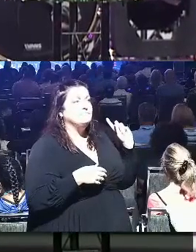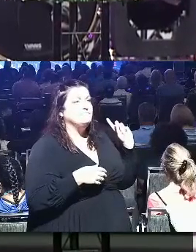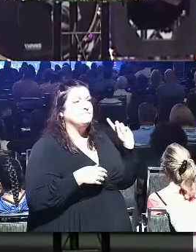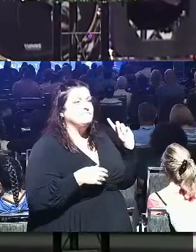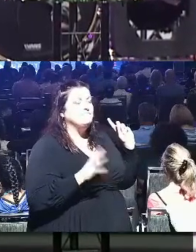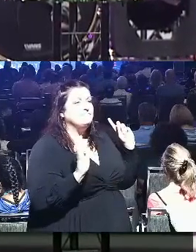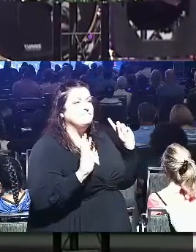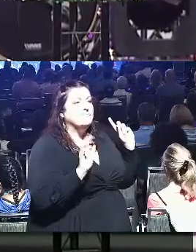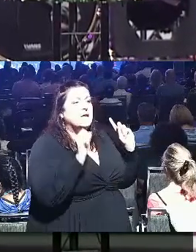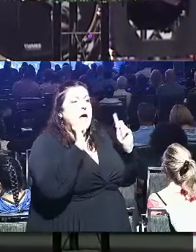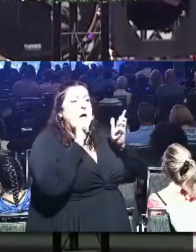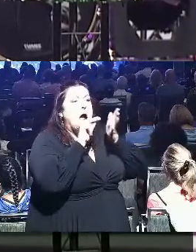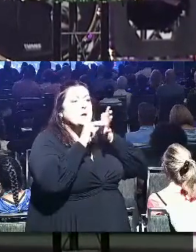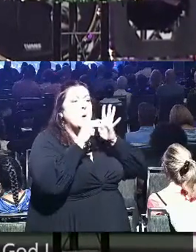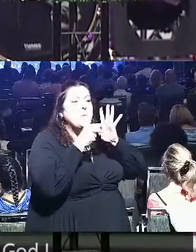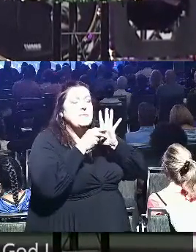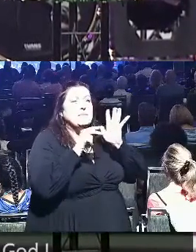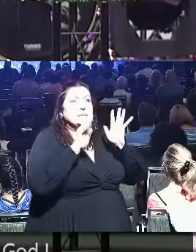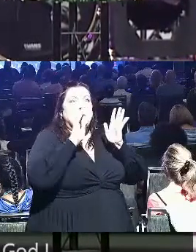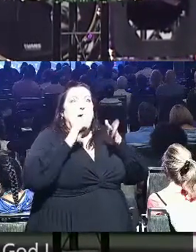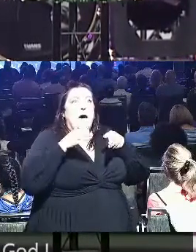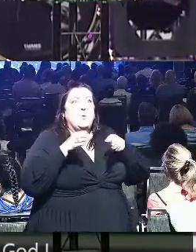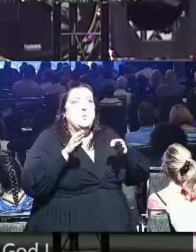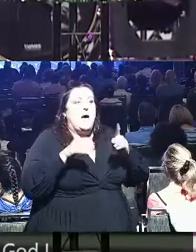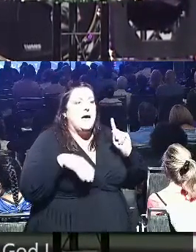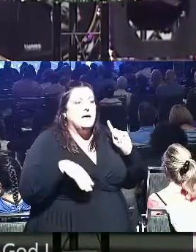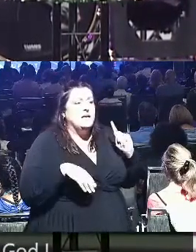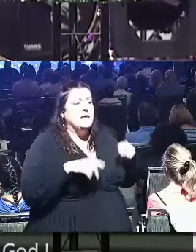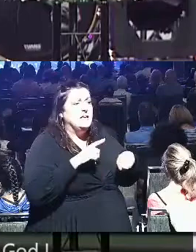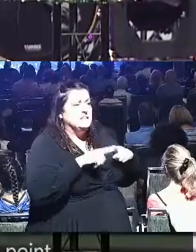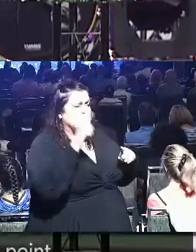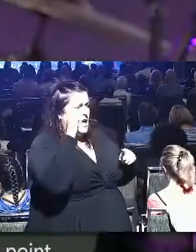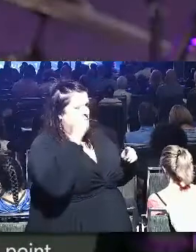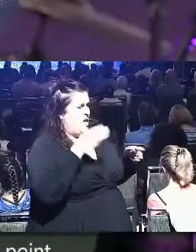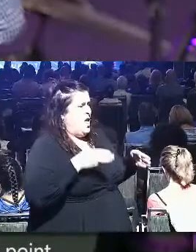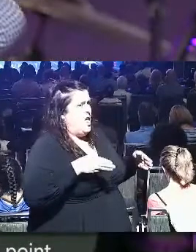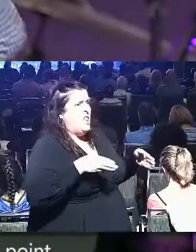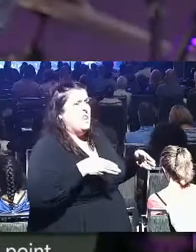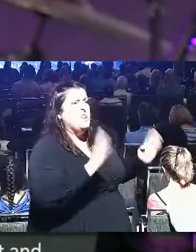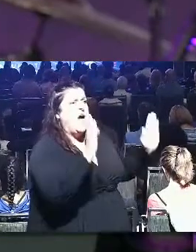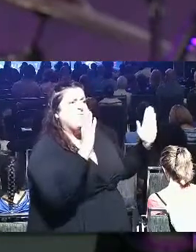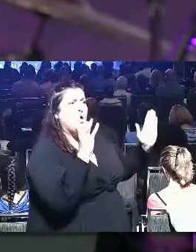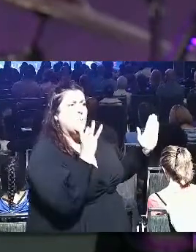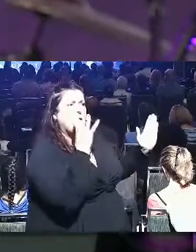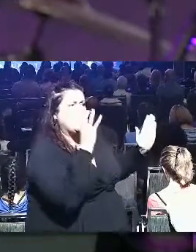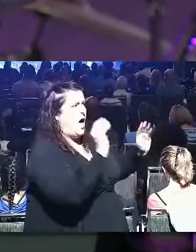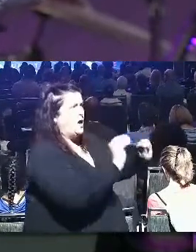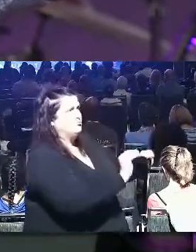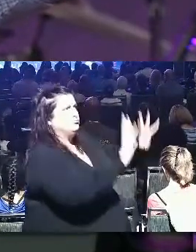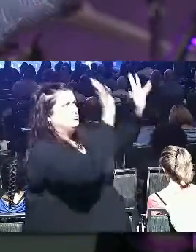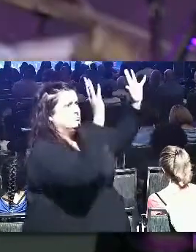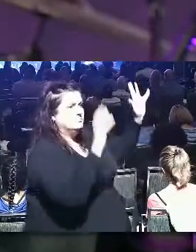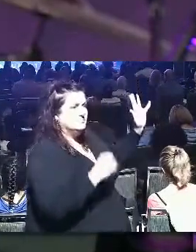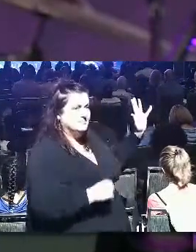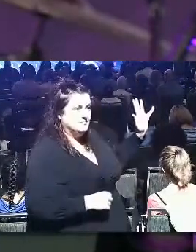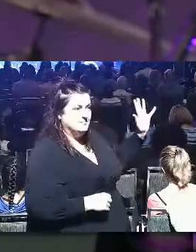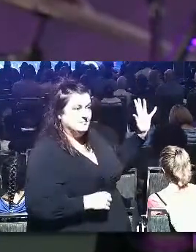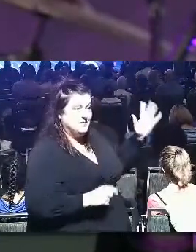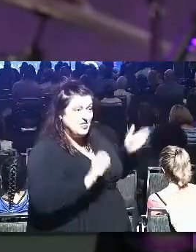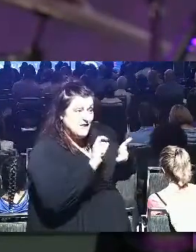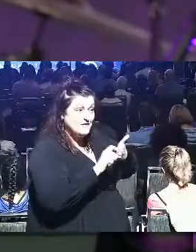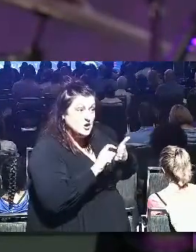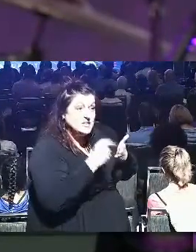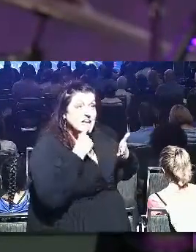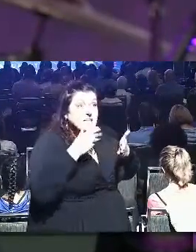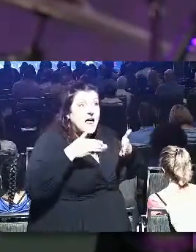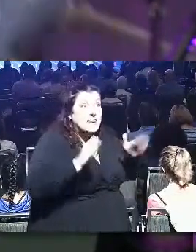God, I don't mean this in a blasphemous way, but it's been kind of a point and shoot. Let there be light. Bam, there's light. Let there be stars